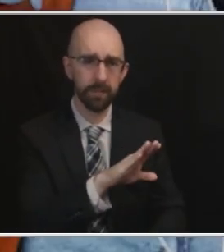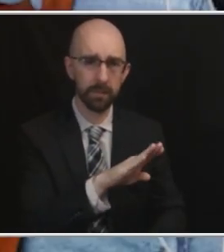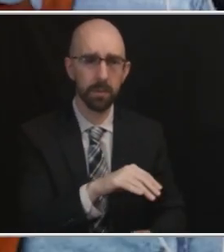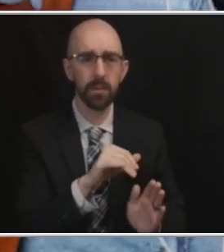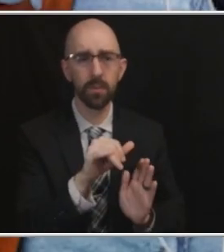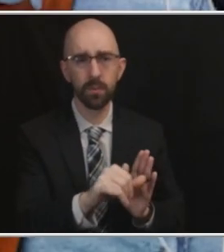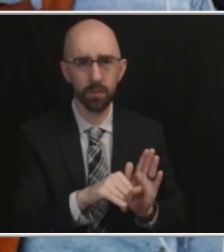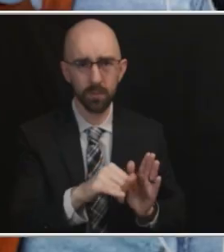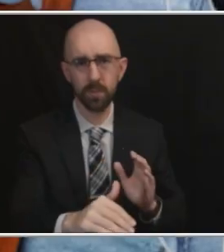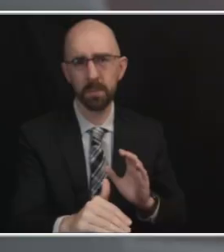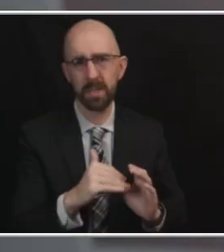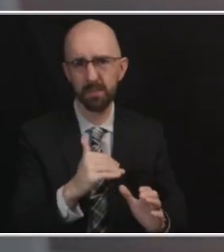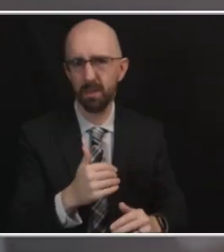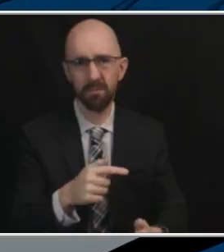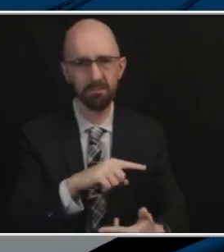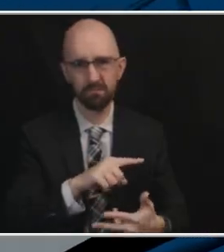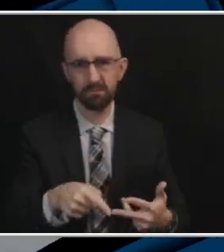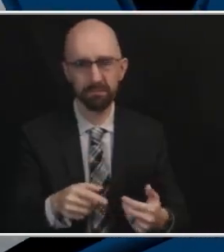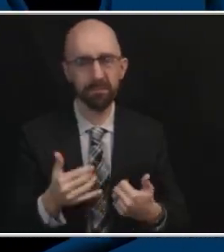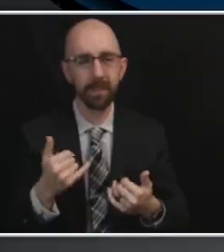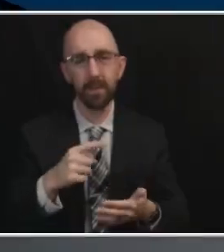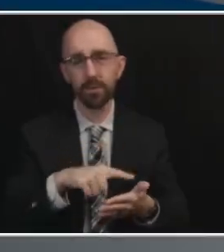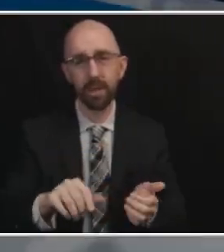Network. Let's check in with Doc Hawk.